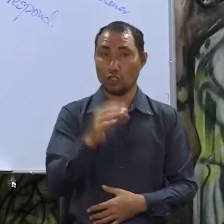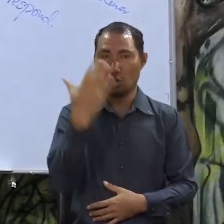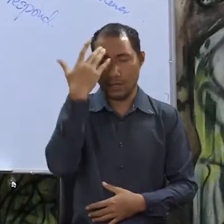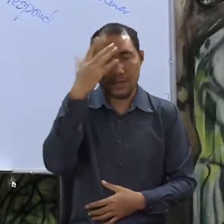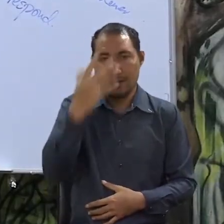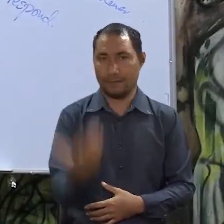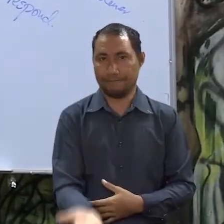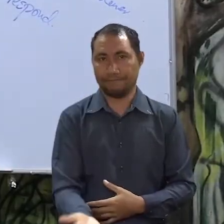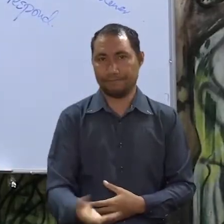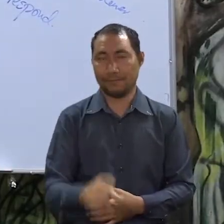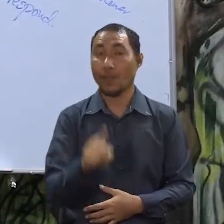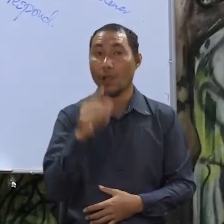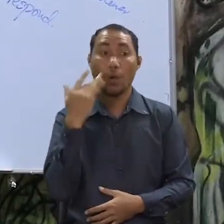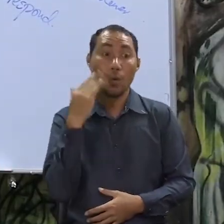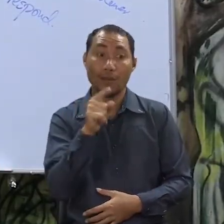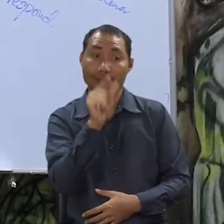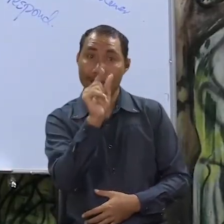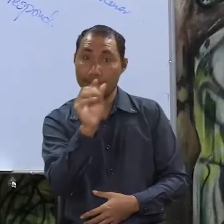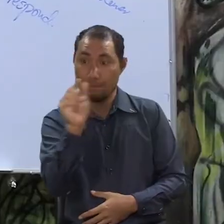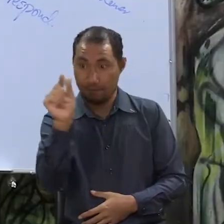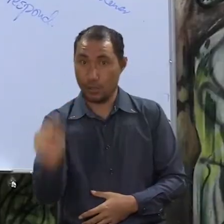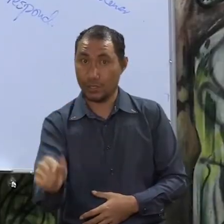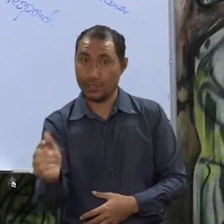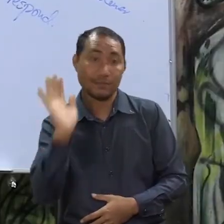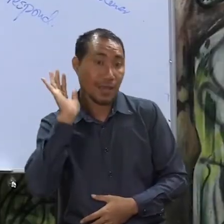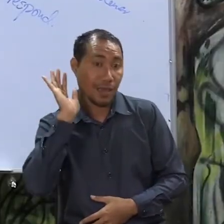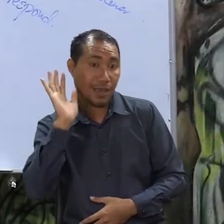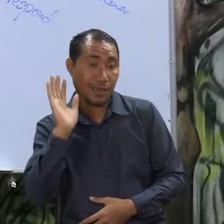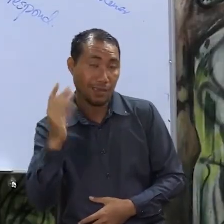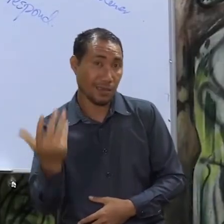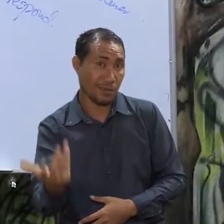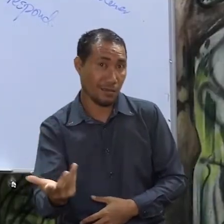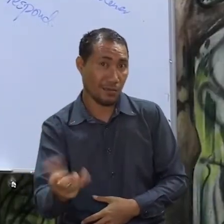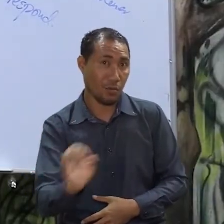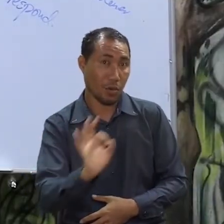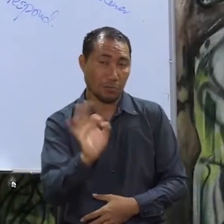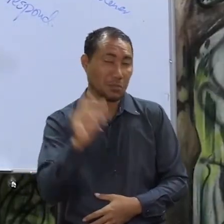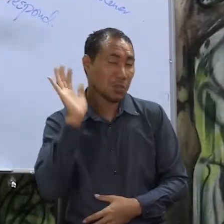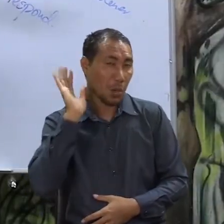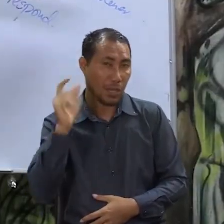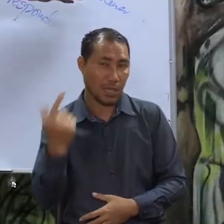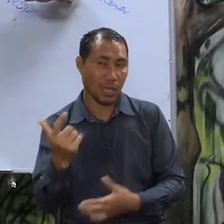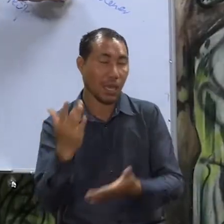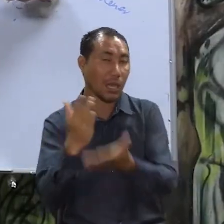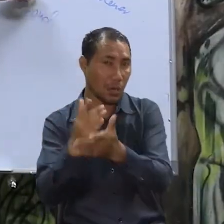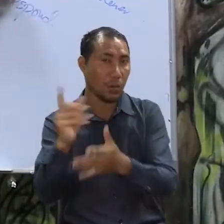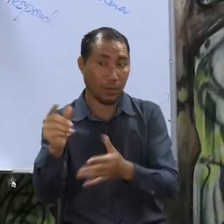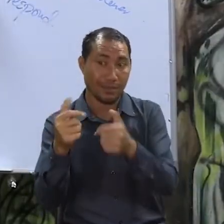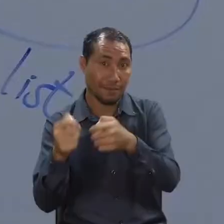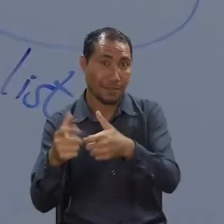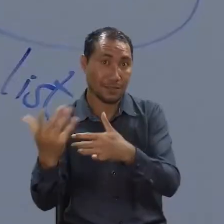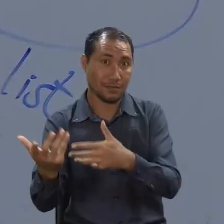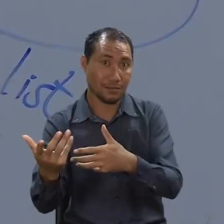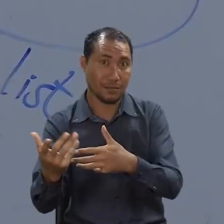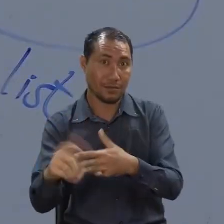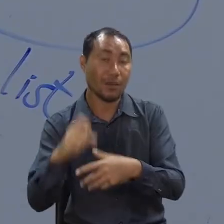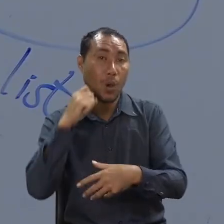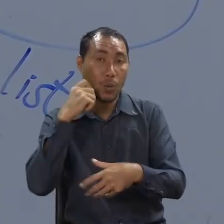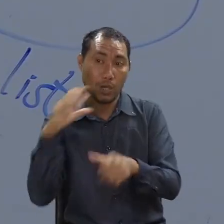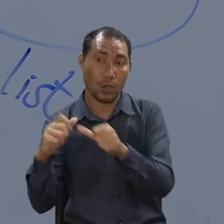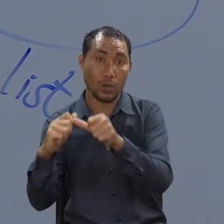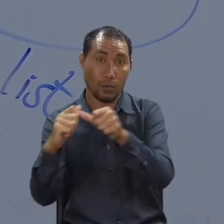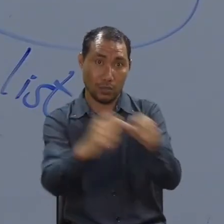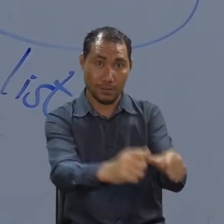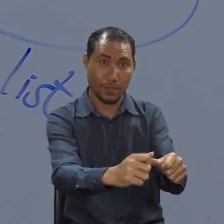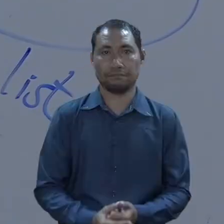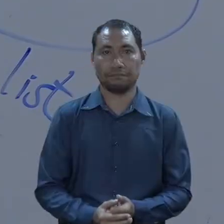when the person heard the message or did not hear the message properly, will respond in a different